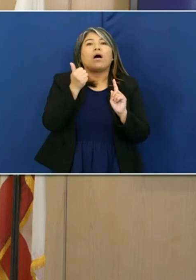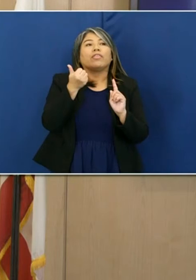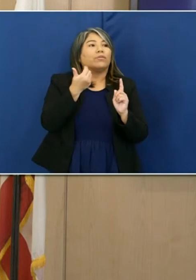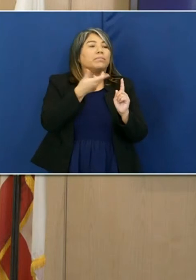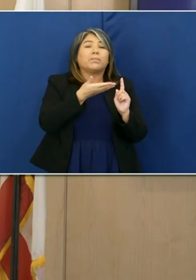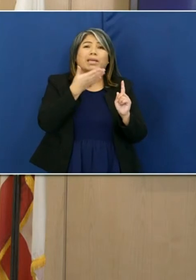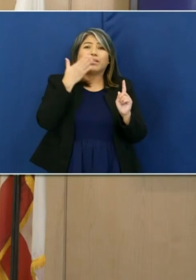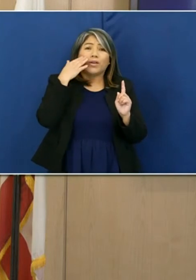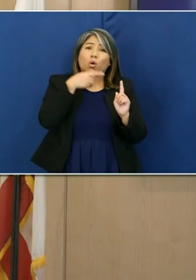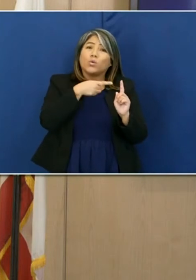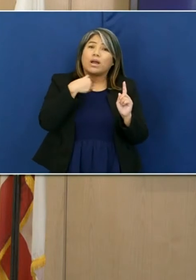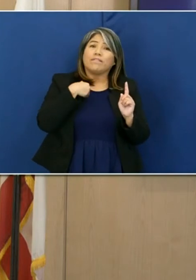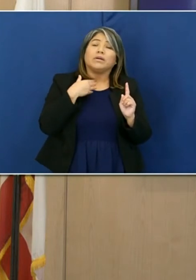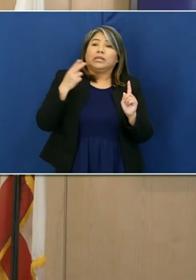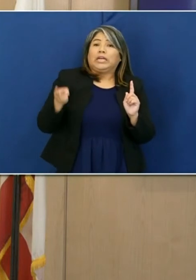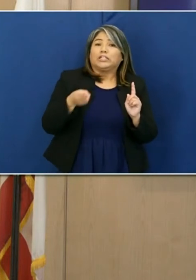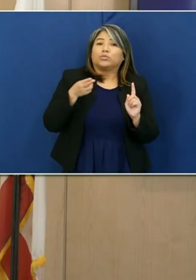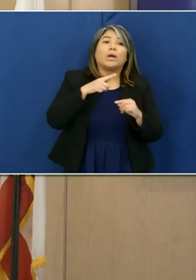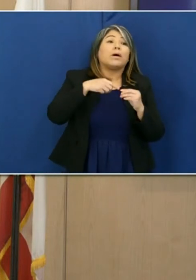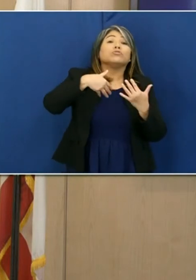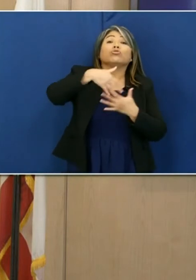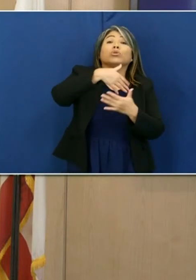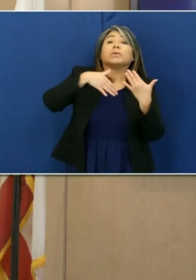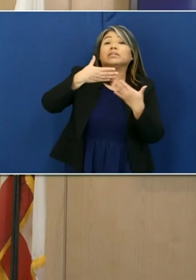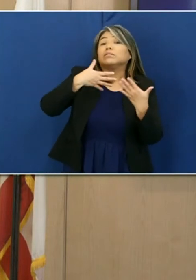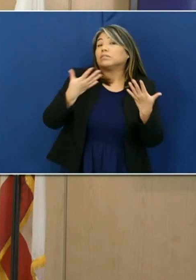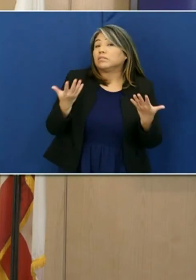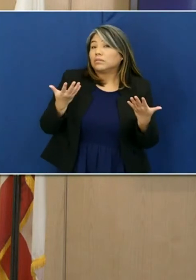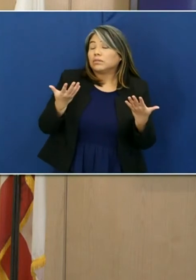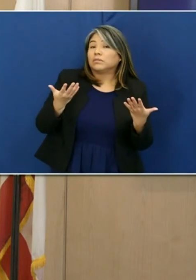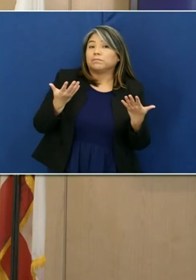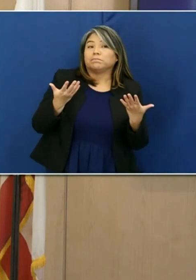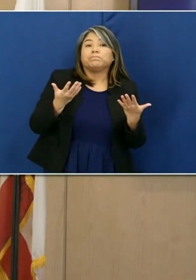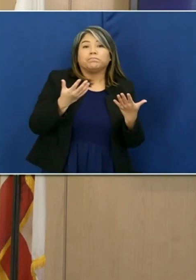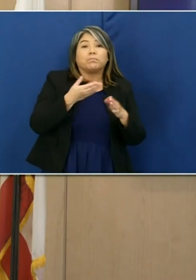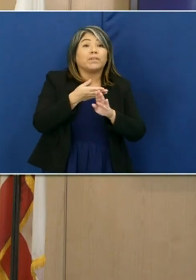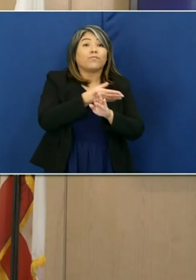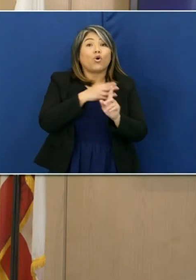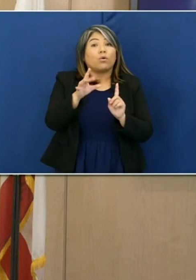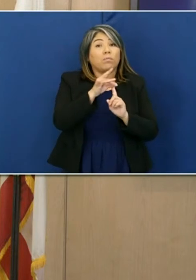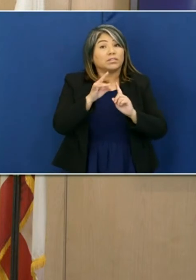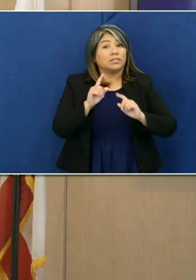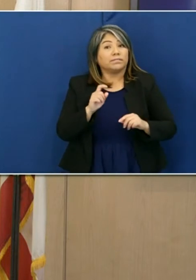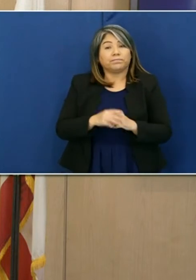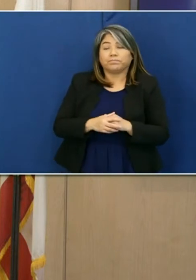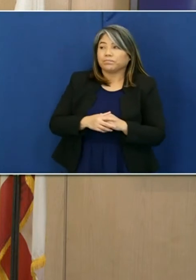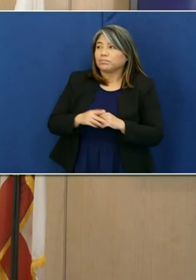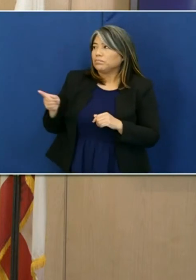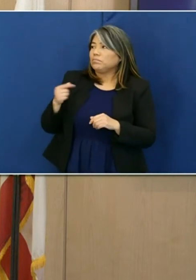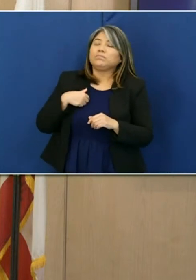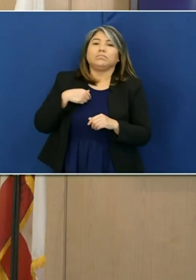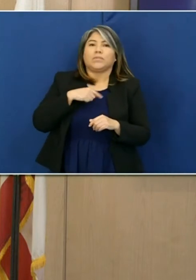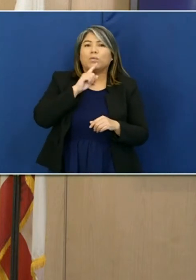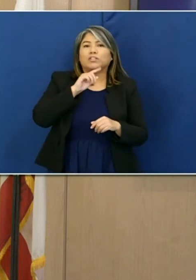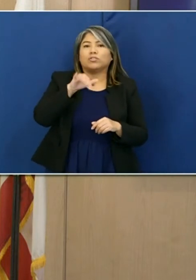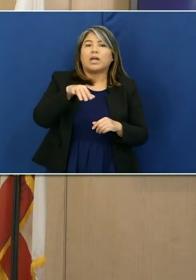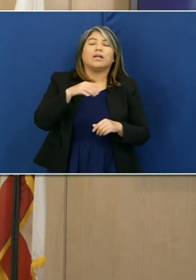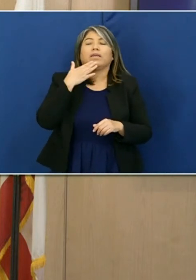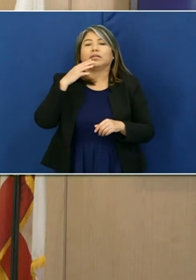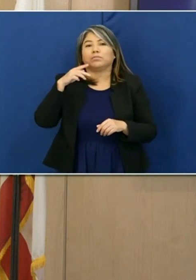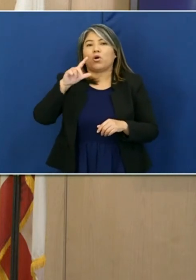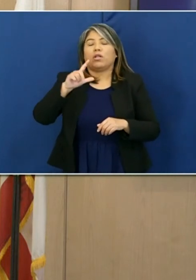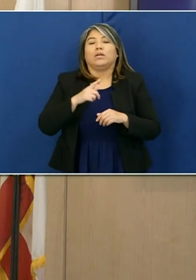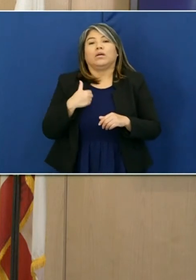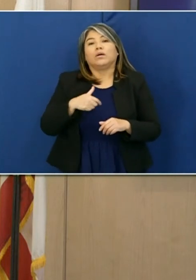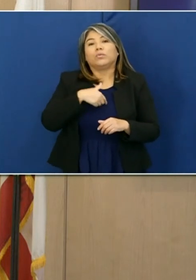social activity previous to coming back positive? Yeah, I'll answer that question. Thanks, Paul.